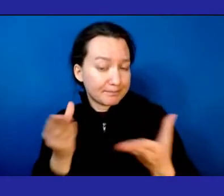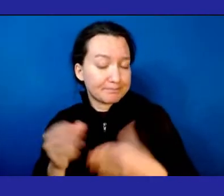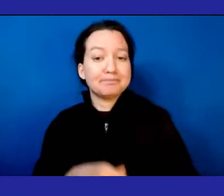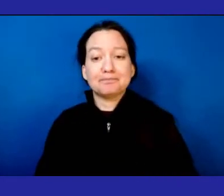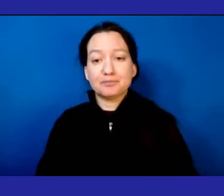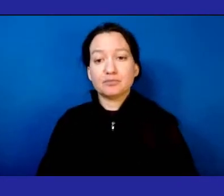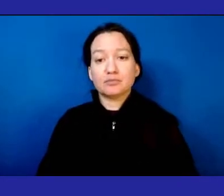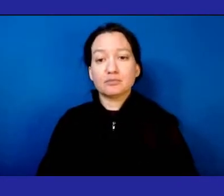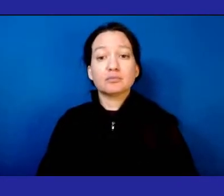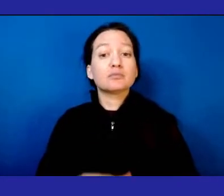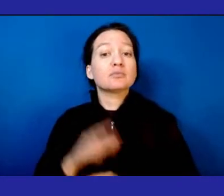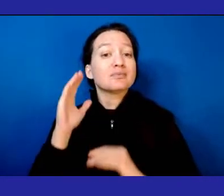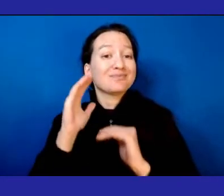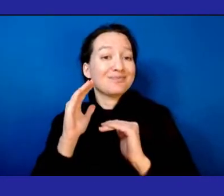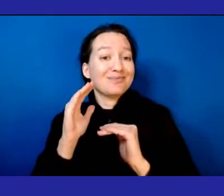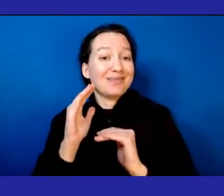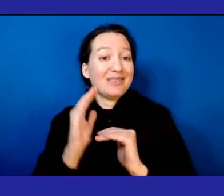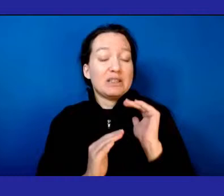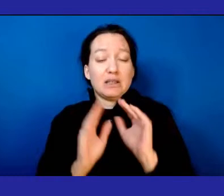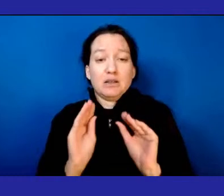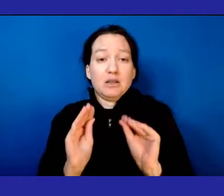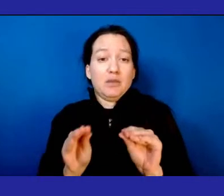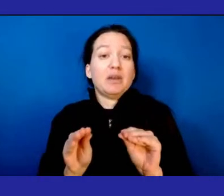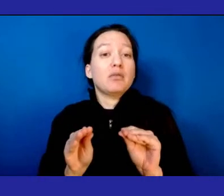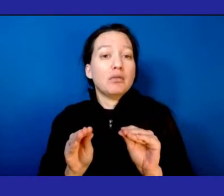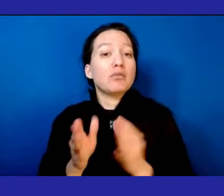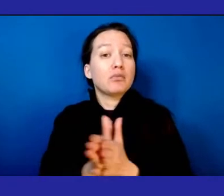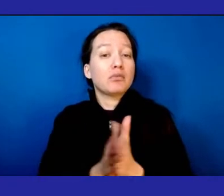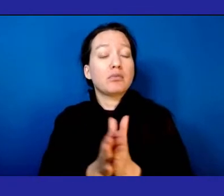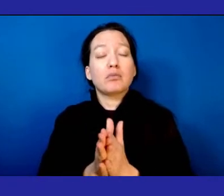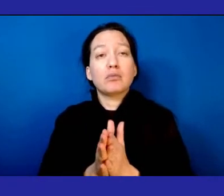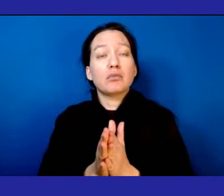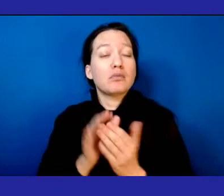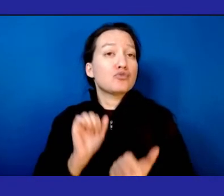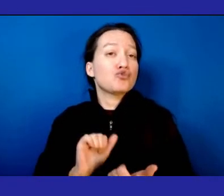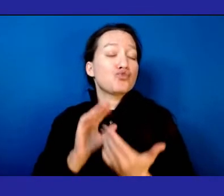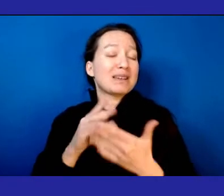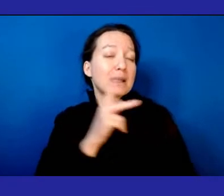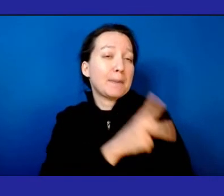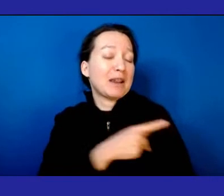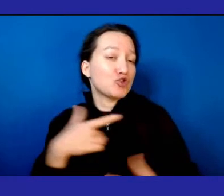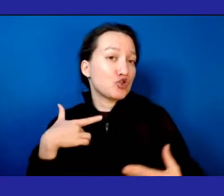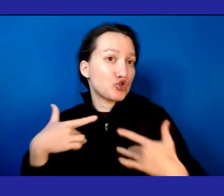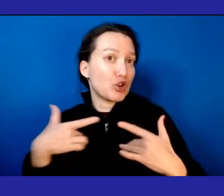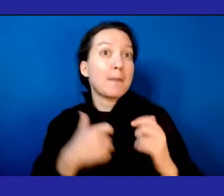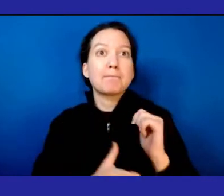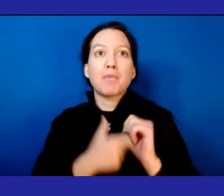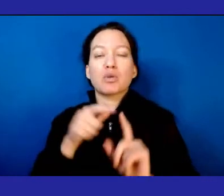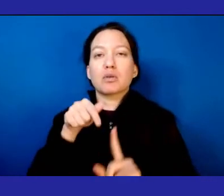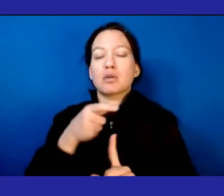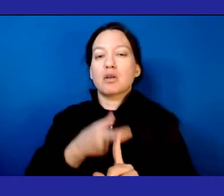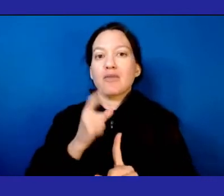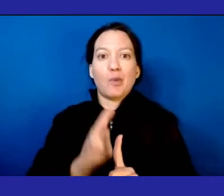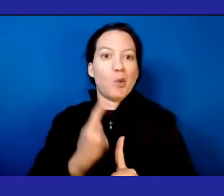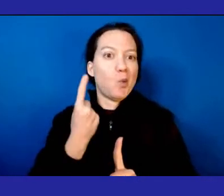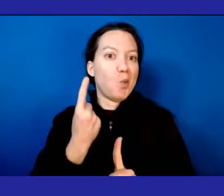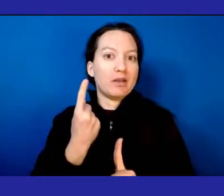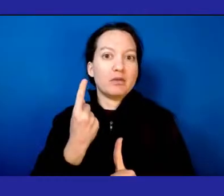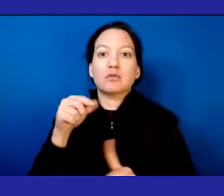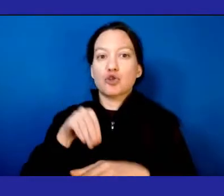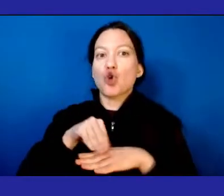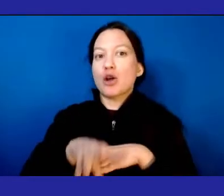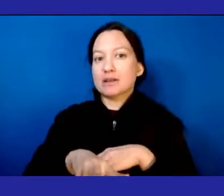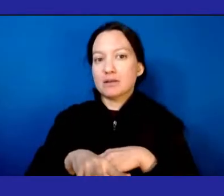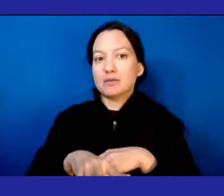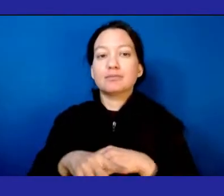The facility has implemented initiatives to address these patient concerns. Most issues stem from a single root cause,